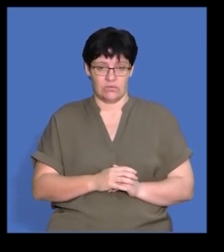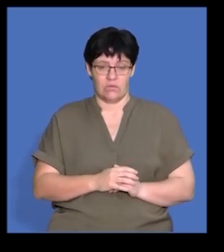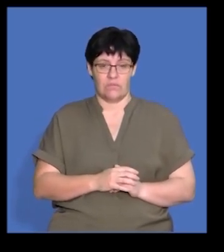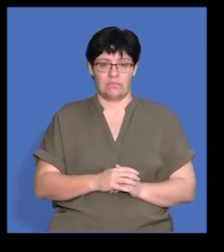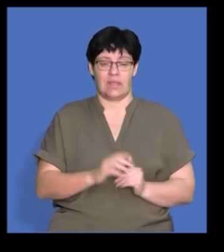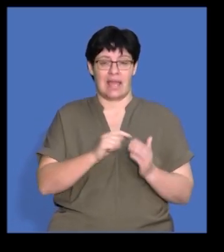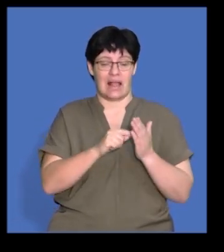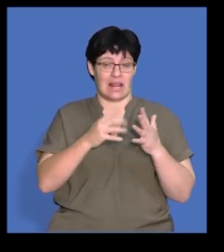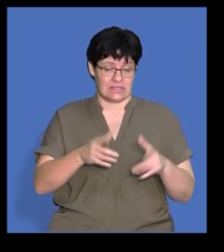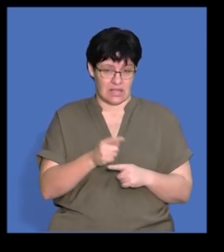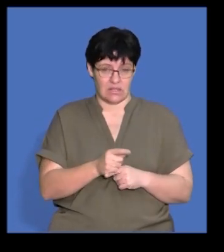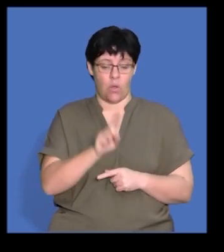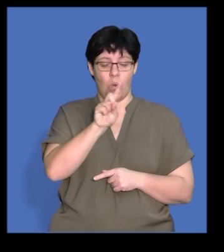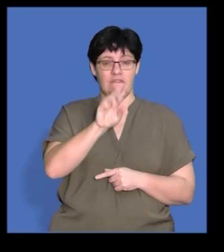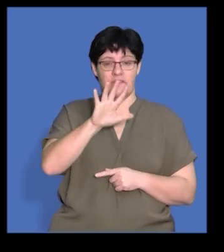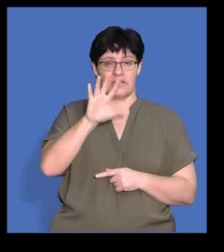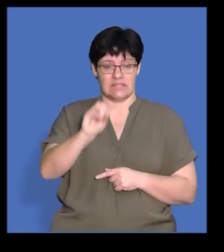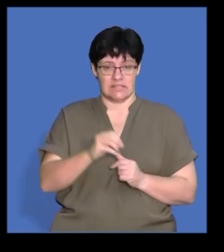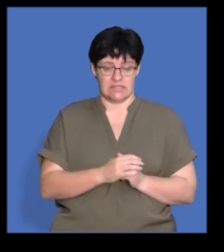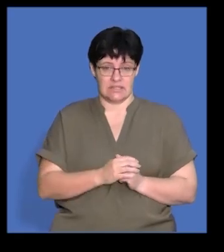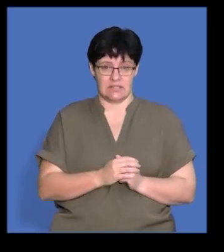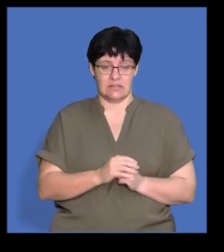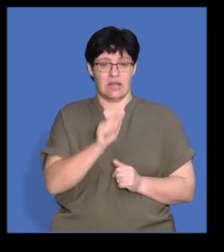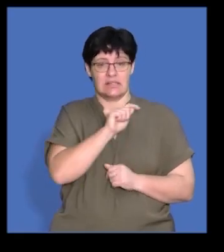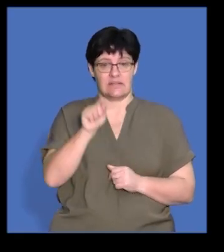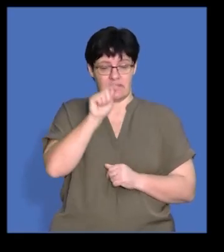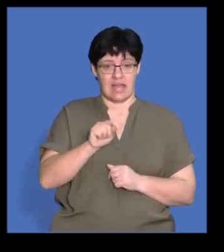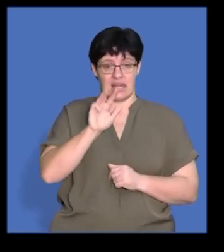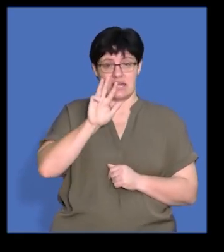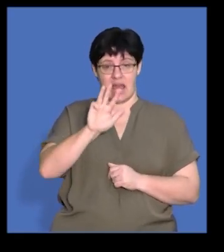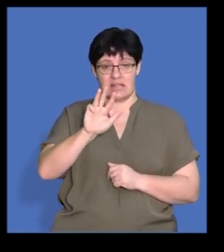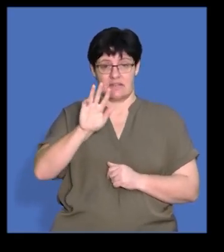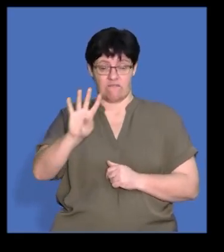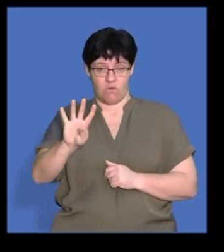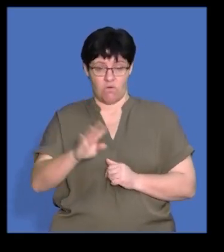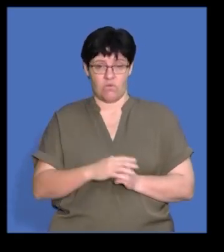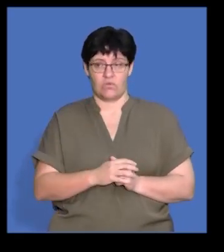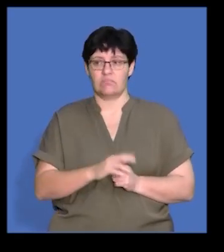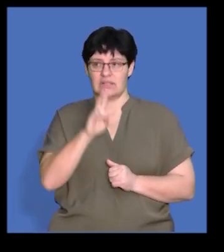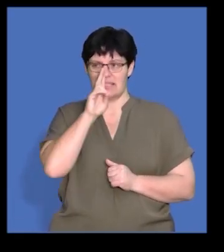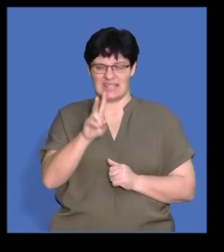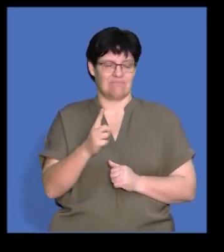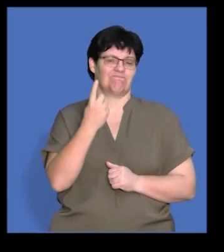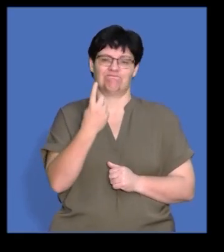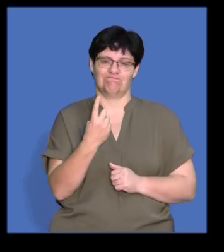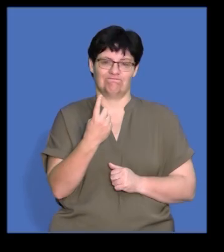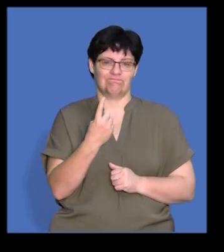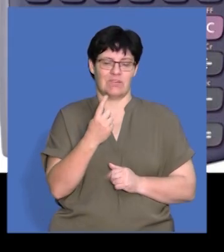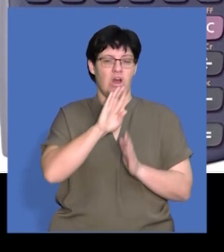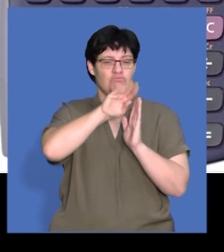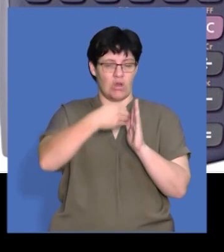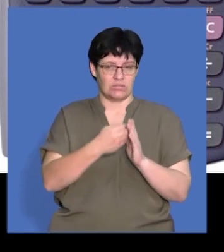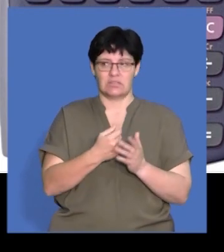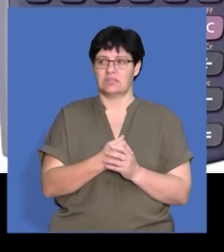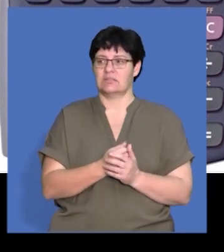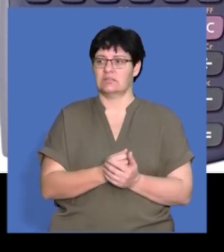calculator. 150 divided by 94. And I can see that, even though we're rounding, let's go to it